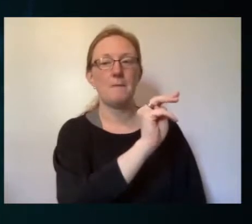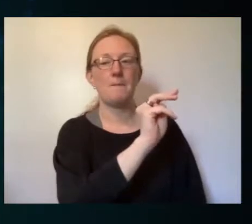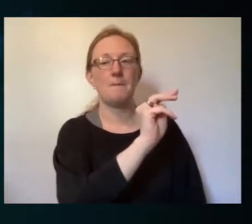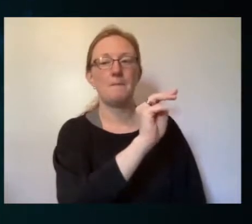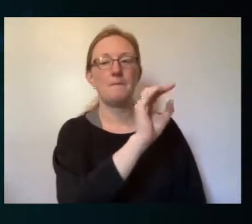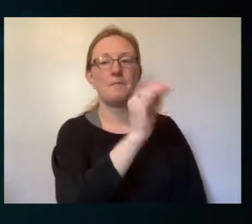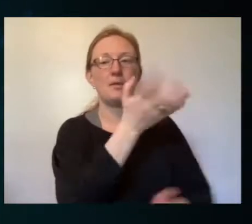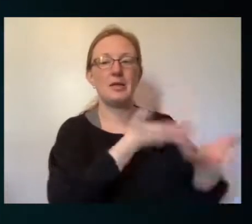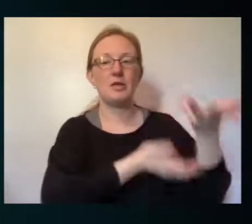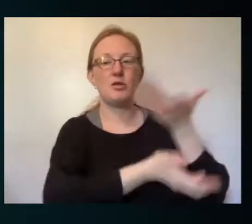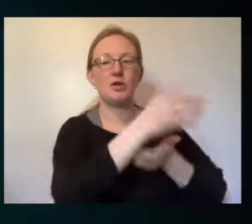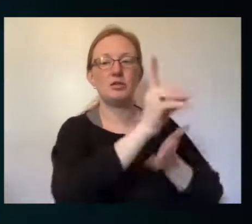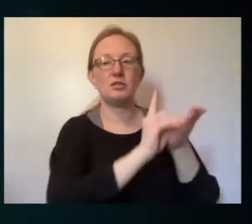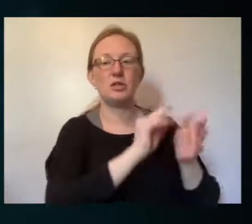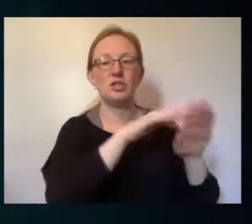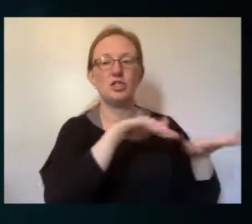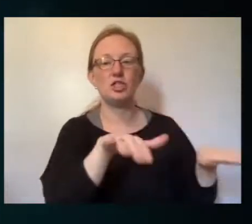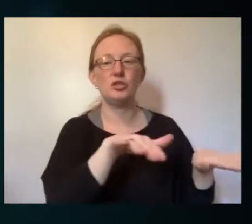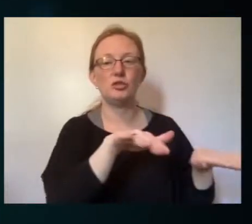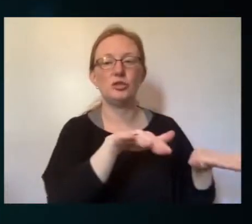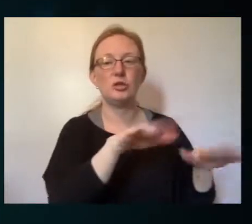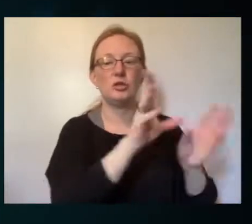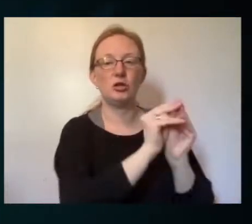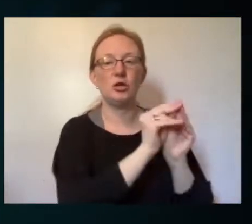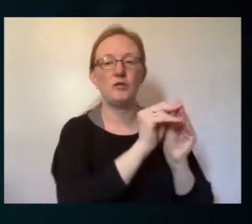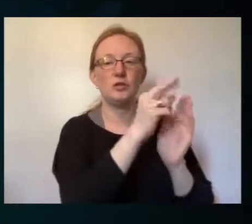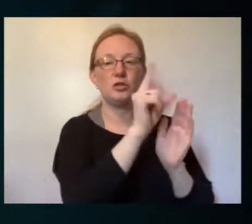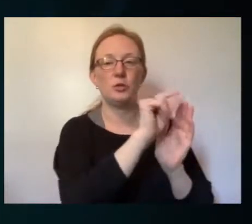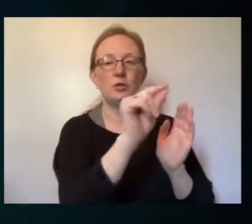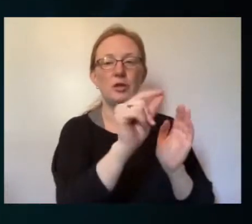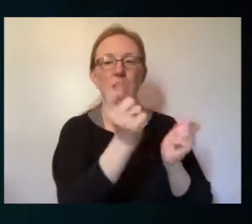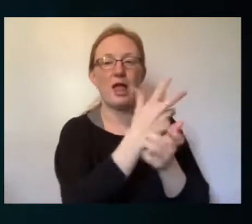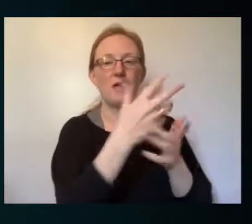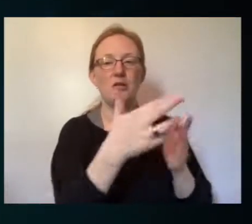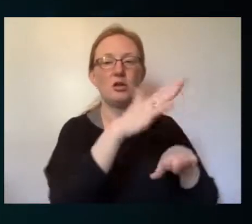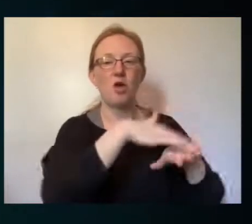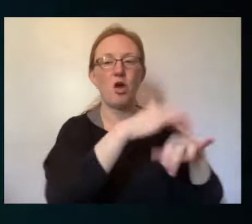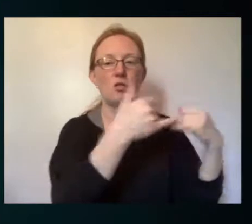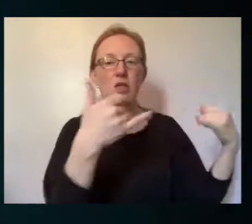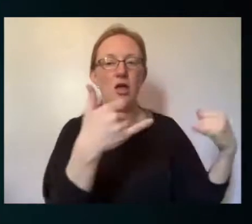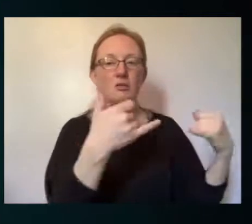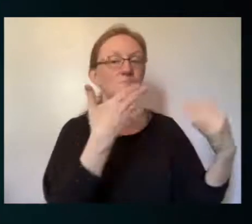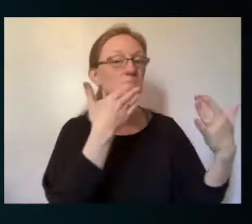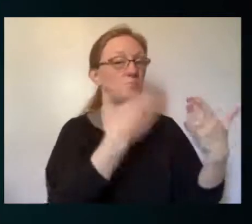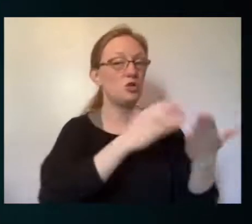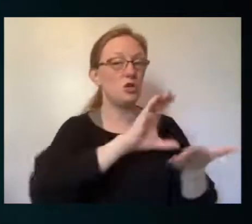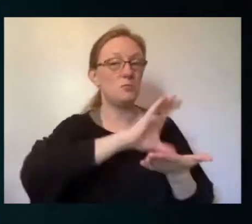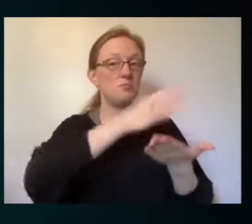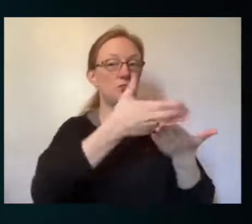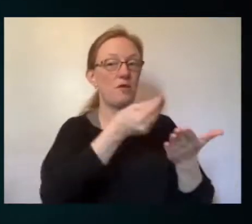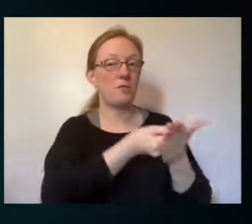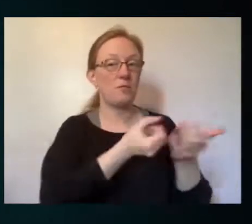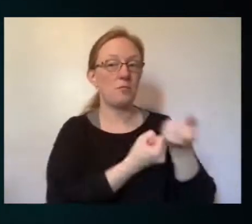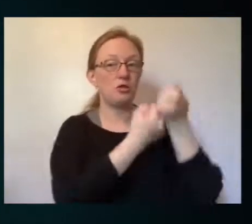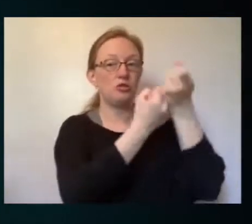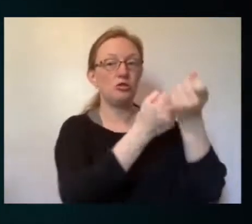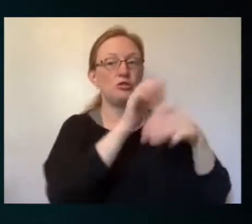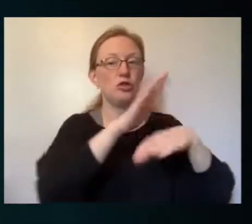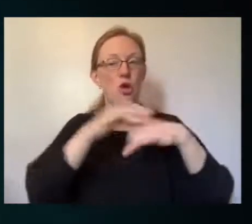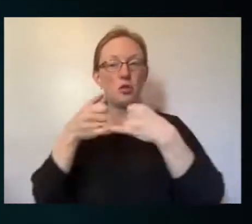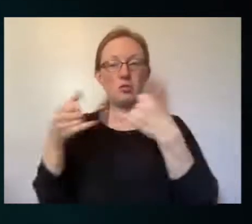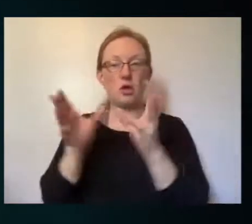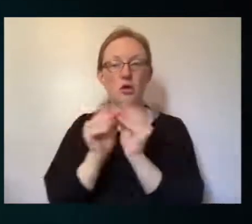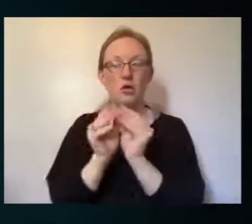Conference 2020, we organized the conference fully online. We had a good pot from sponsors, and given that the online conference cut some